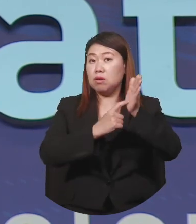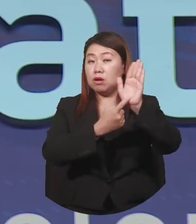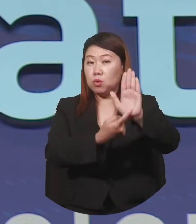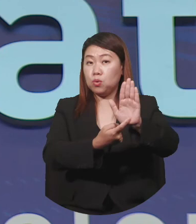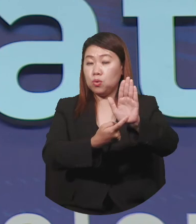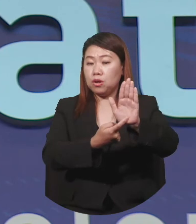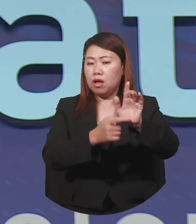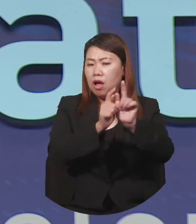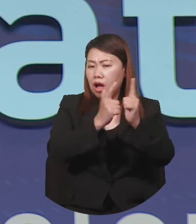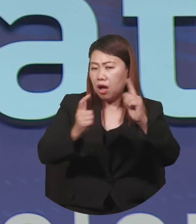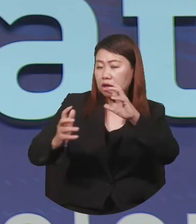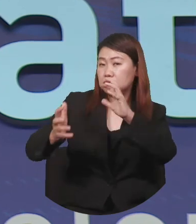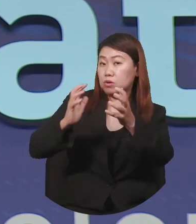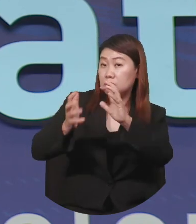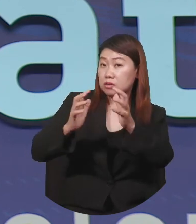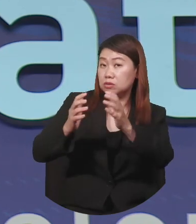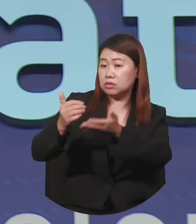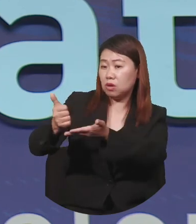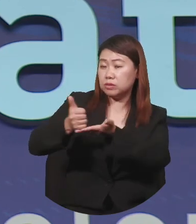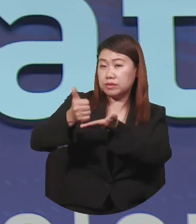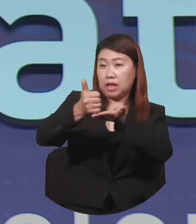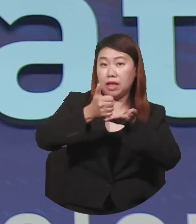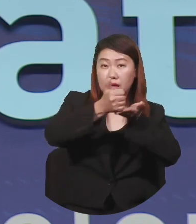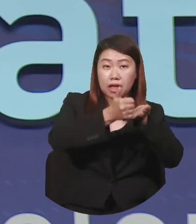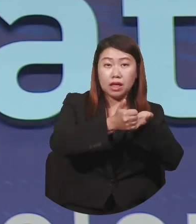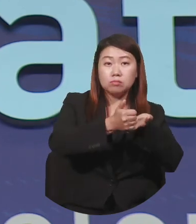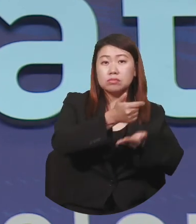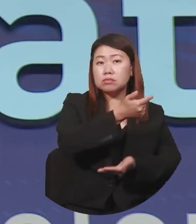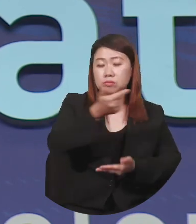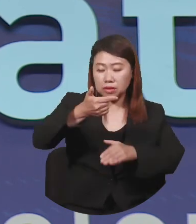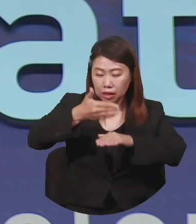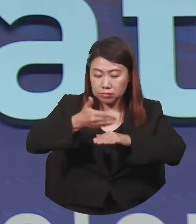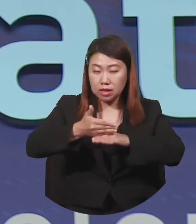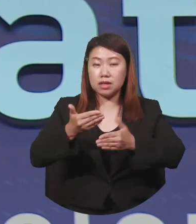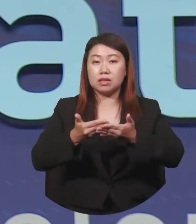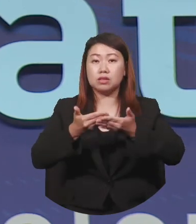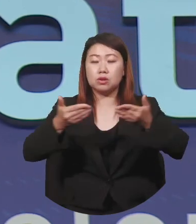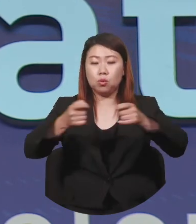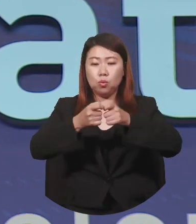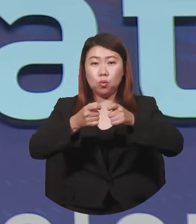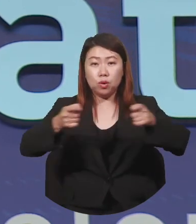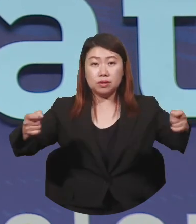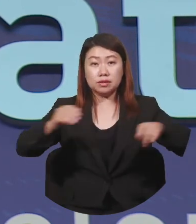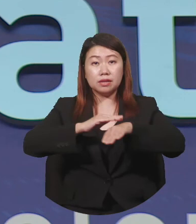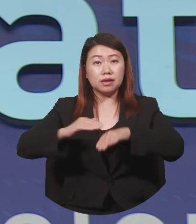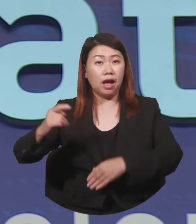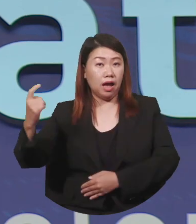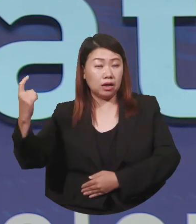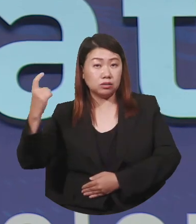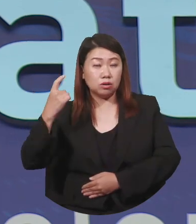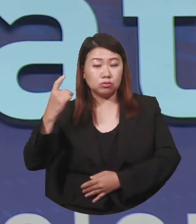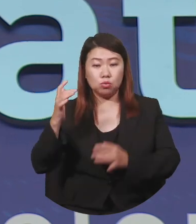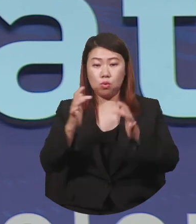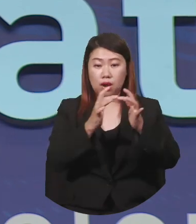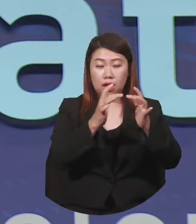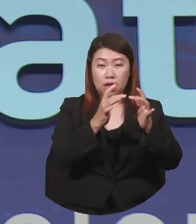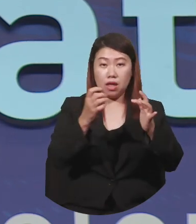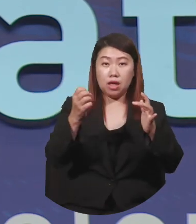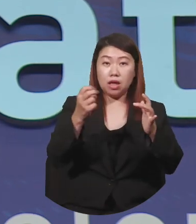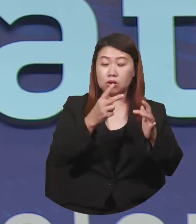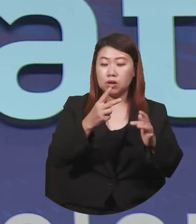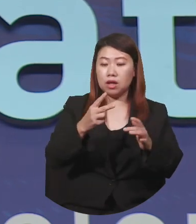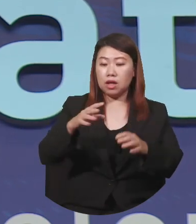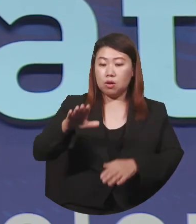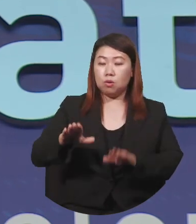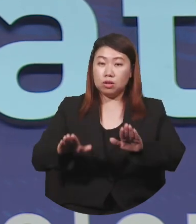all the speakers today for sharing their insightful views and knowledge through presentations and discussions, and to all participants,